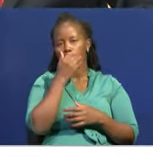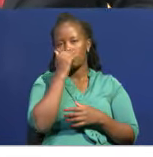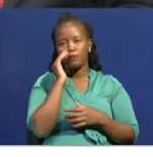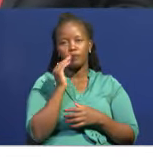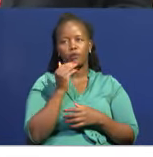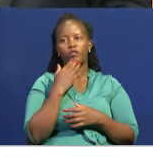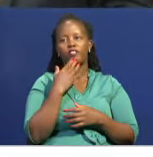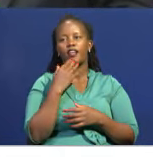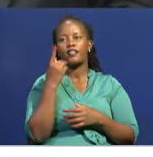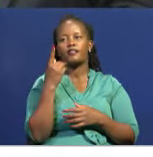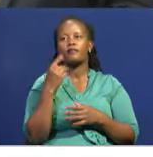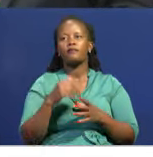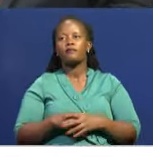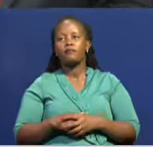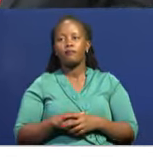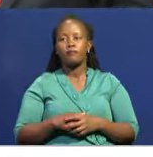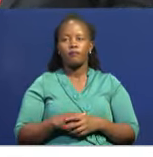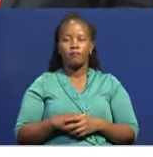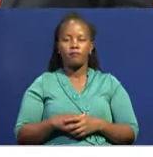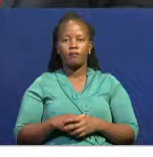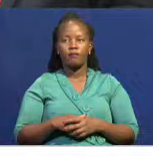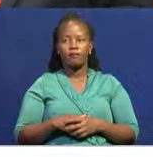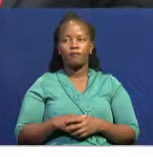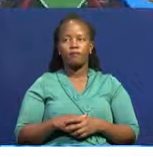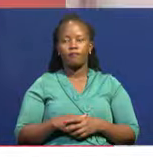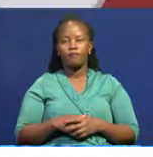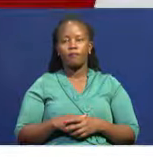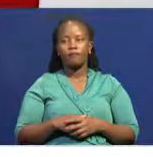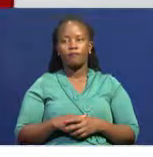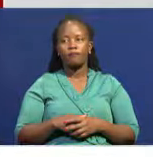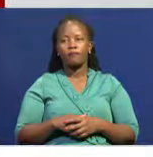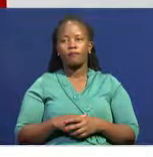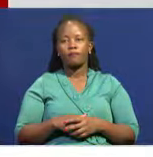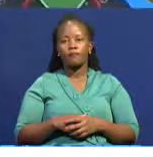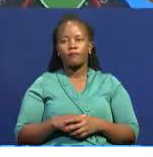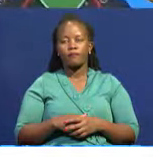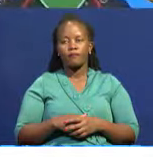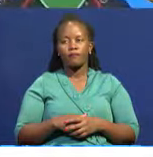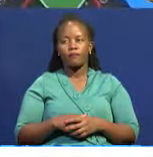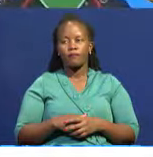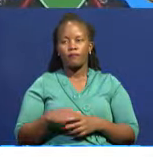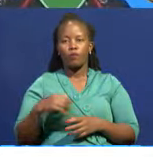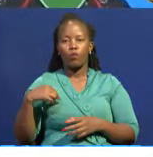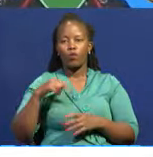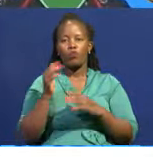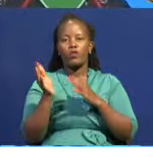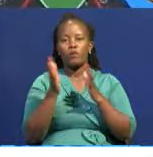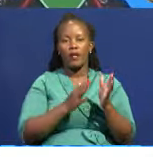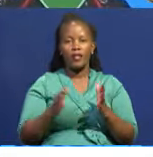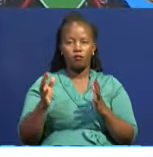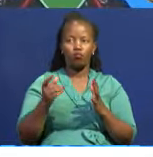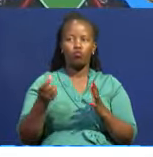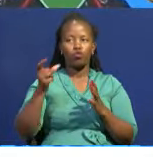to increase the budgetary allocation for the Ministry of Foreign and Diaspora Affairs.